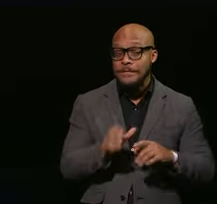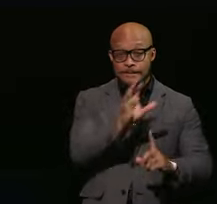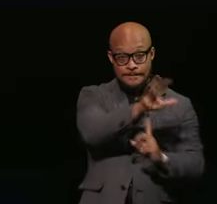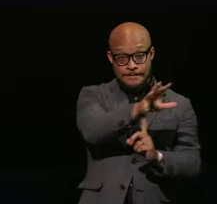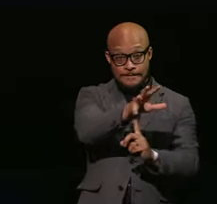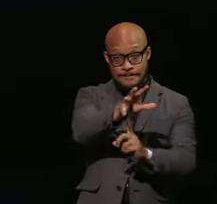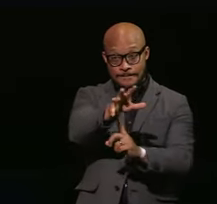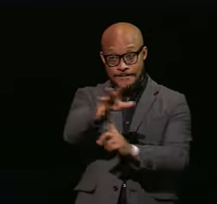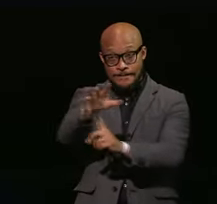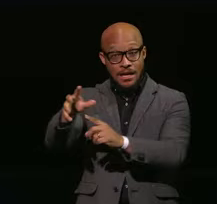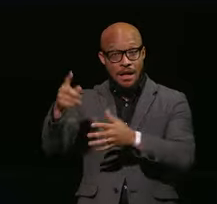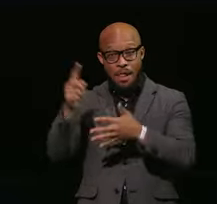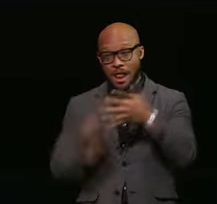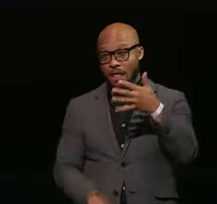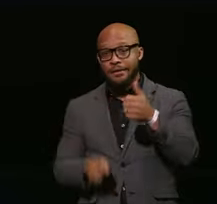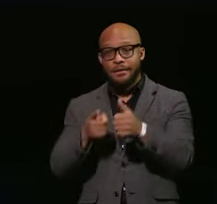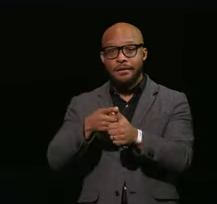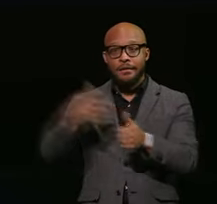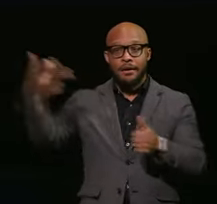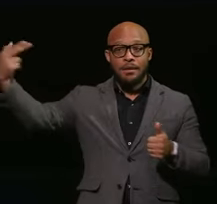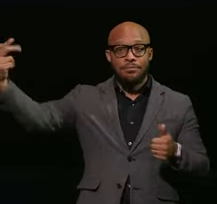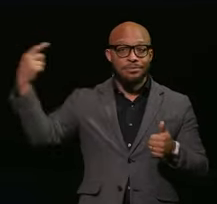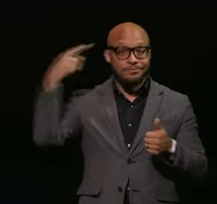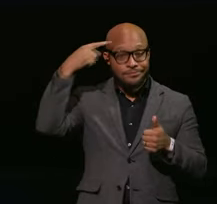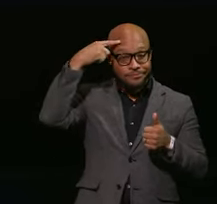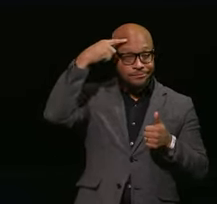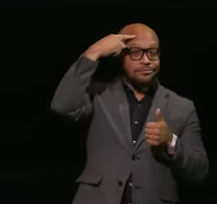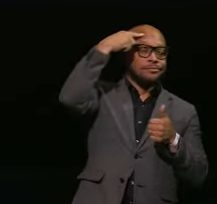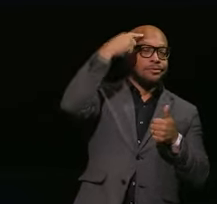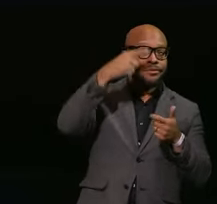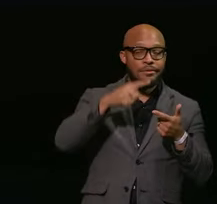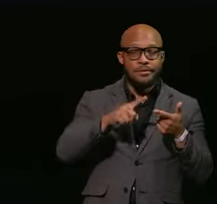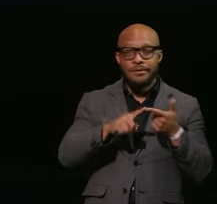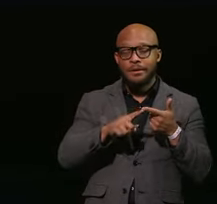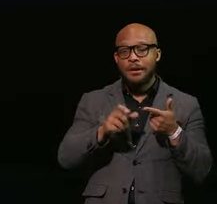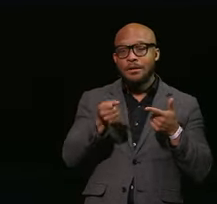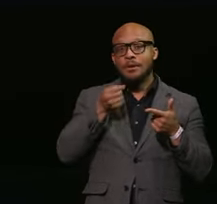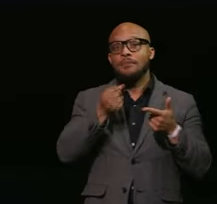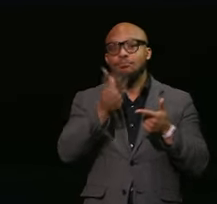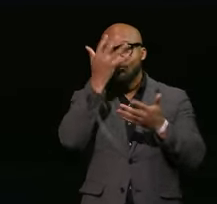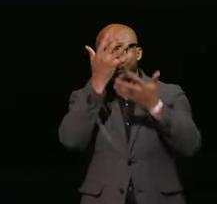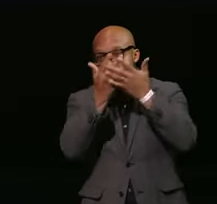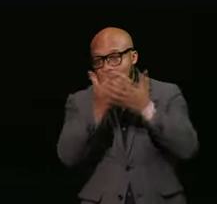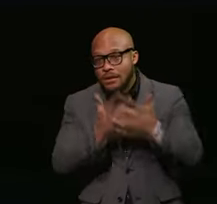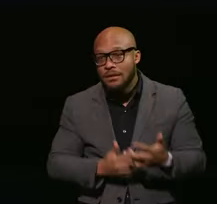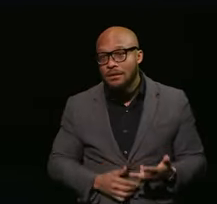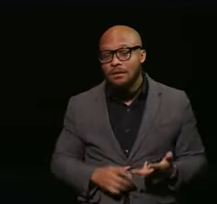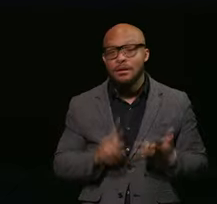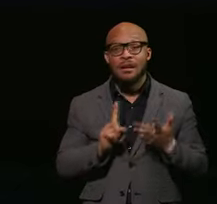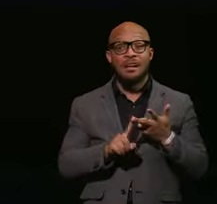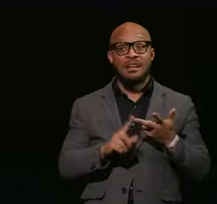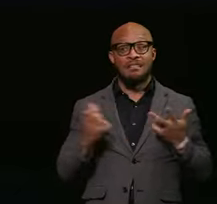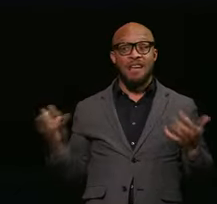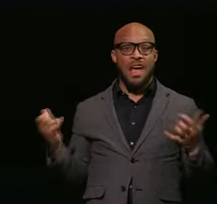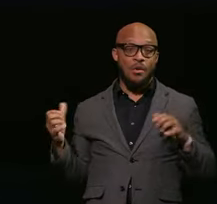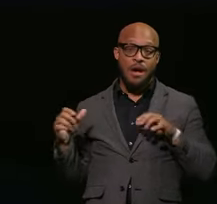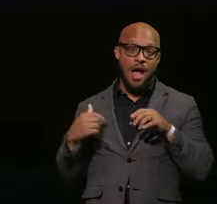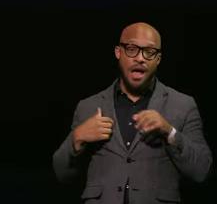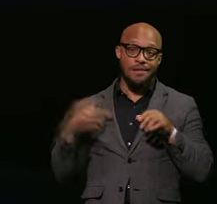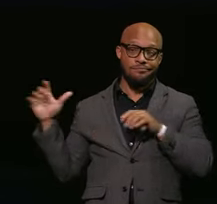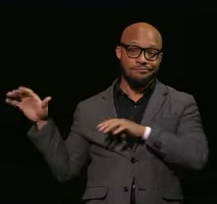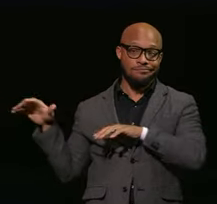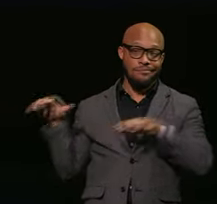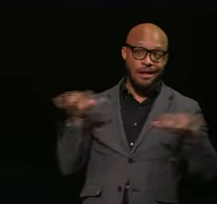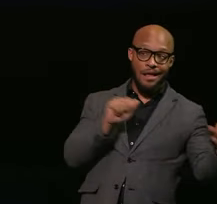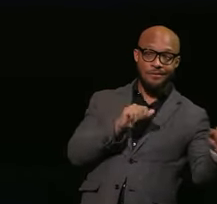was locked up in prison, interrogated. I now live in the US and I'm here seeking political asylum because of the film. I followed Bobby for 5 years,